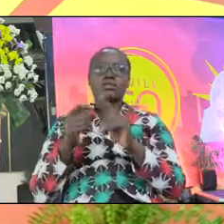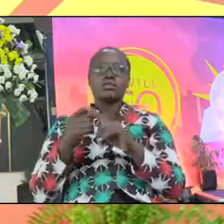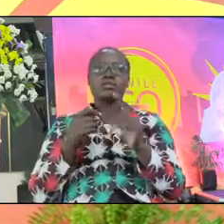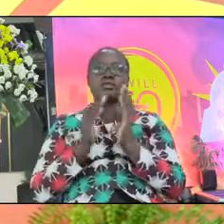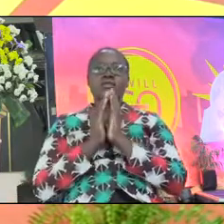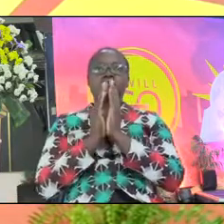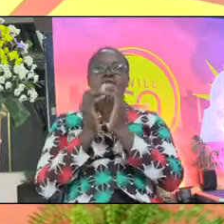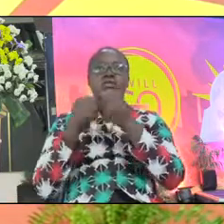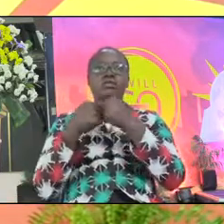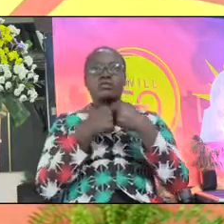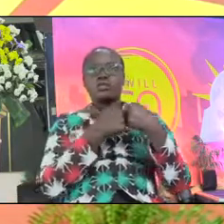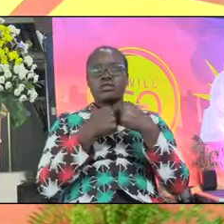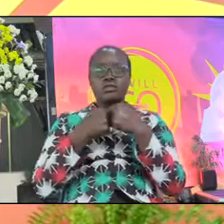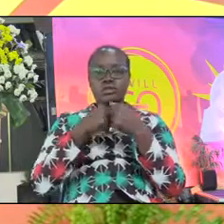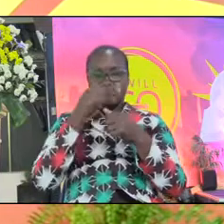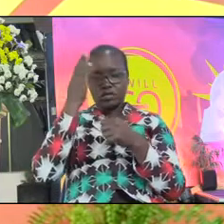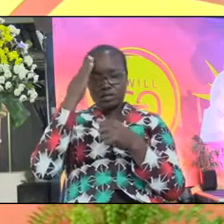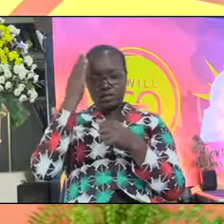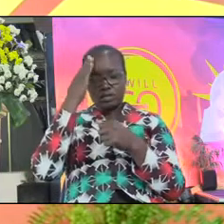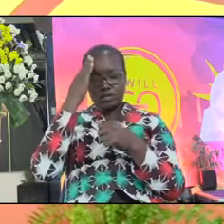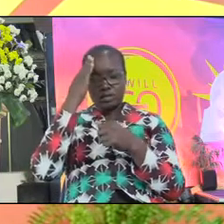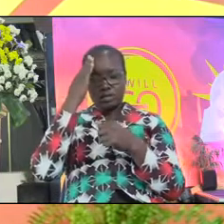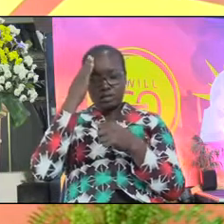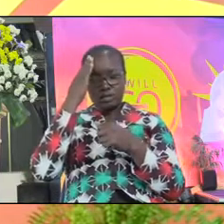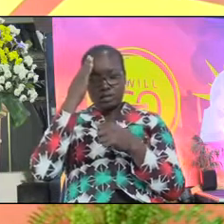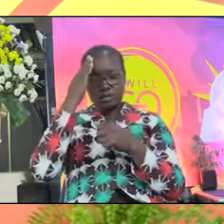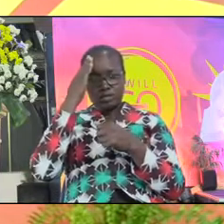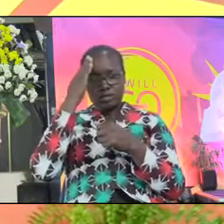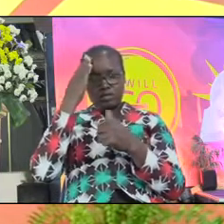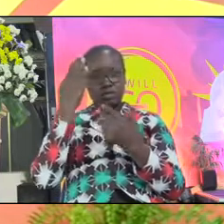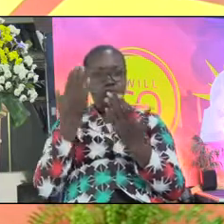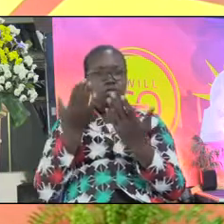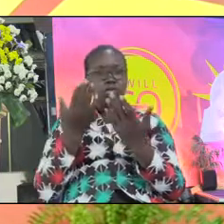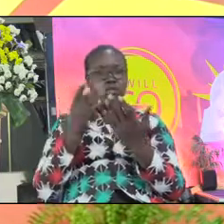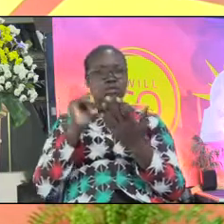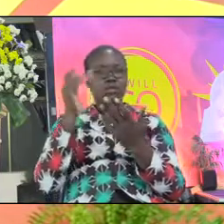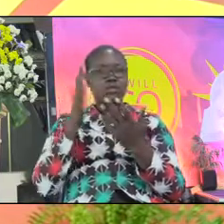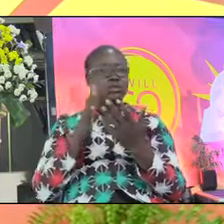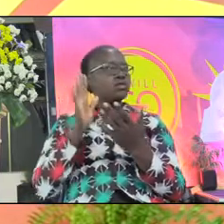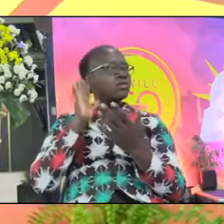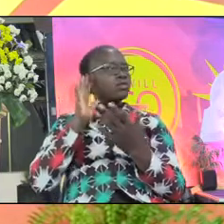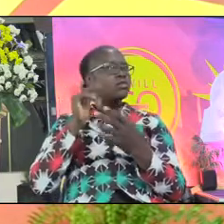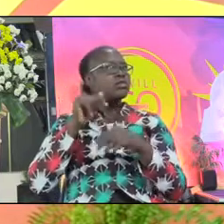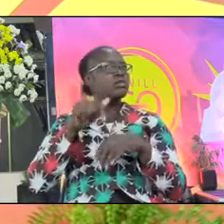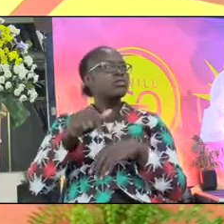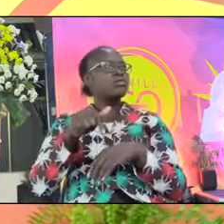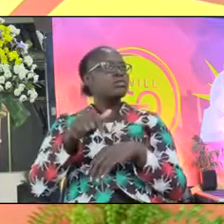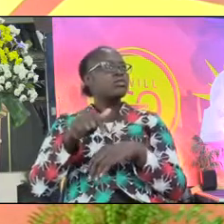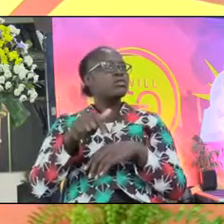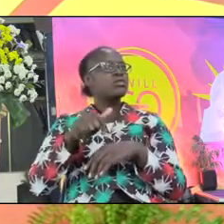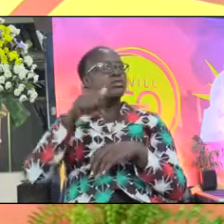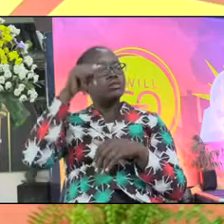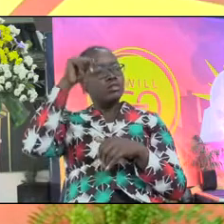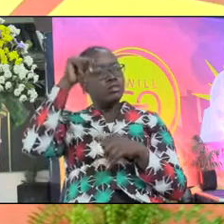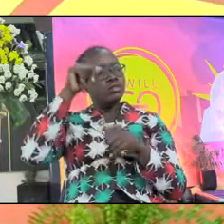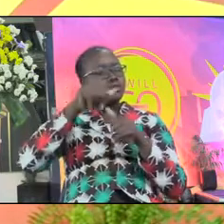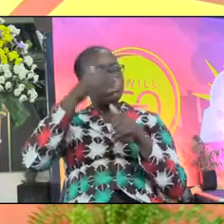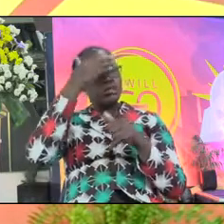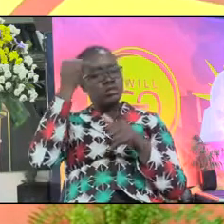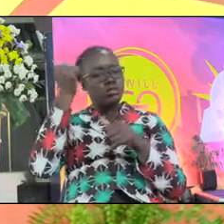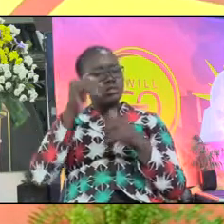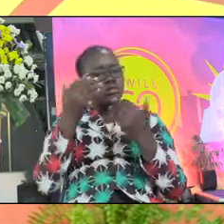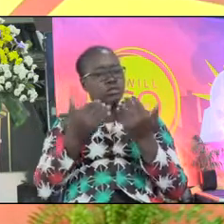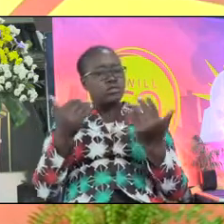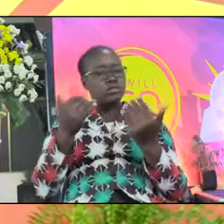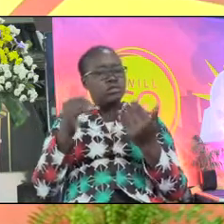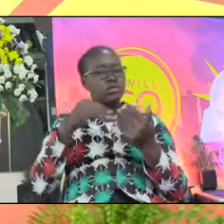from the storm, knowing. And it's simply this. Kenyans, hear me today. If you forgot